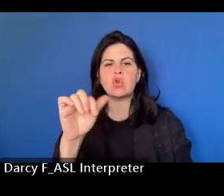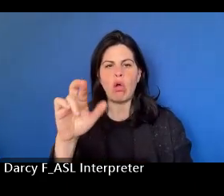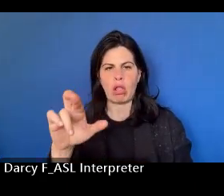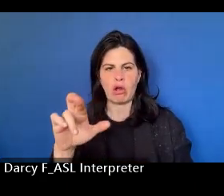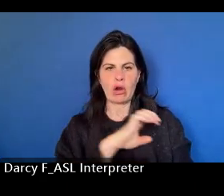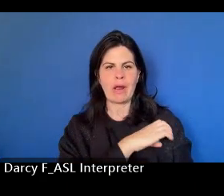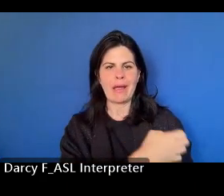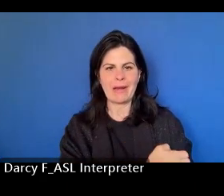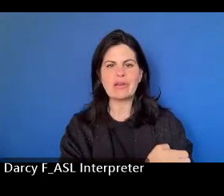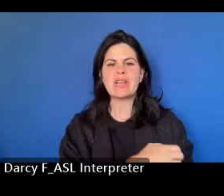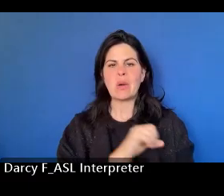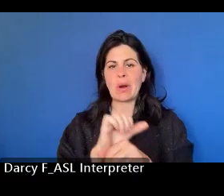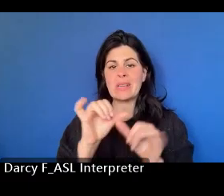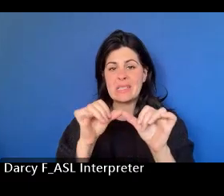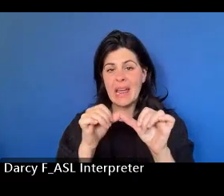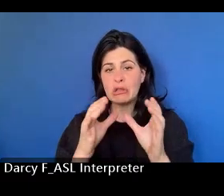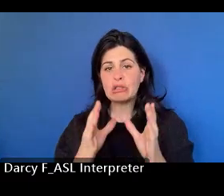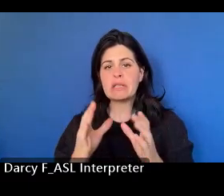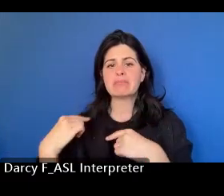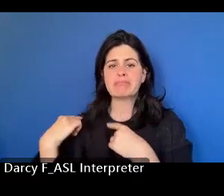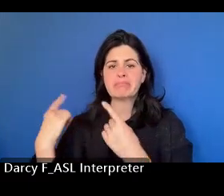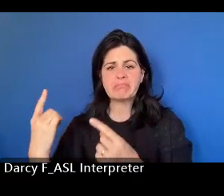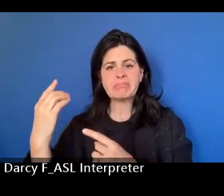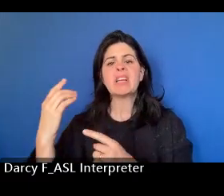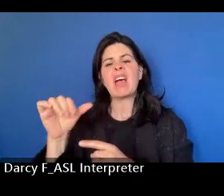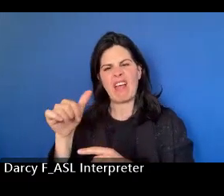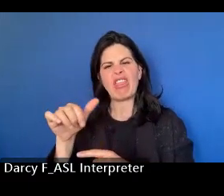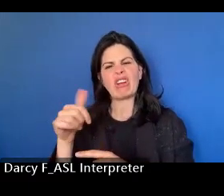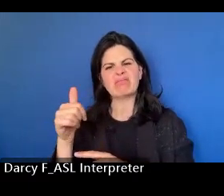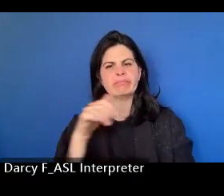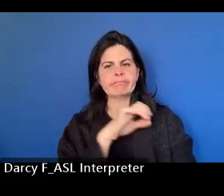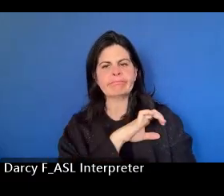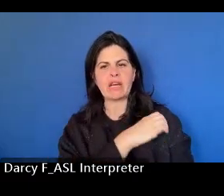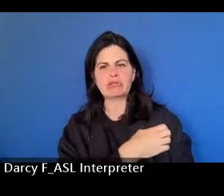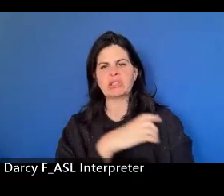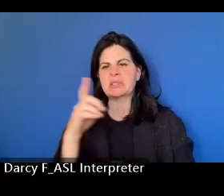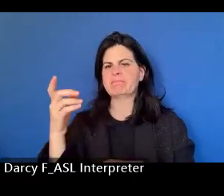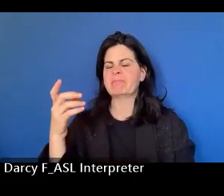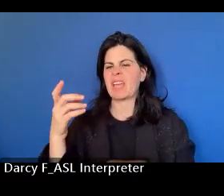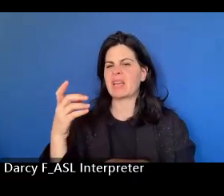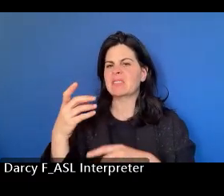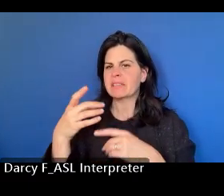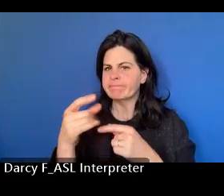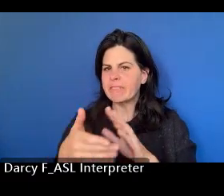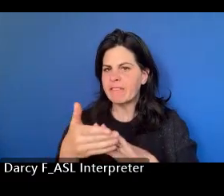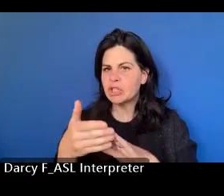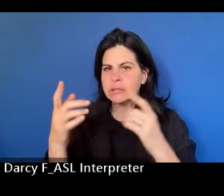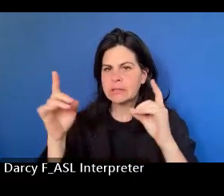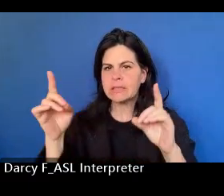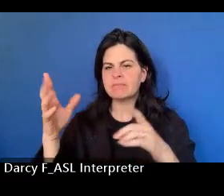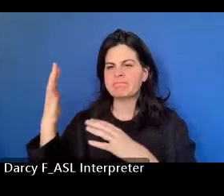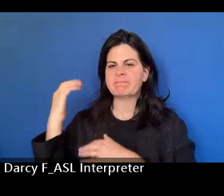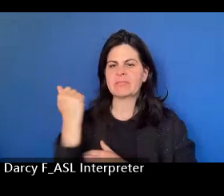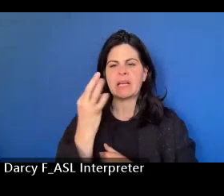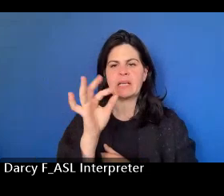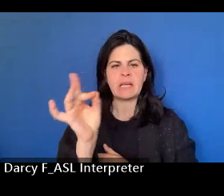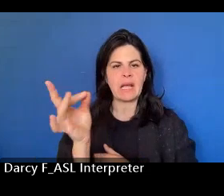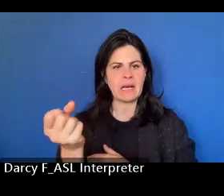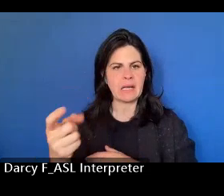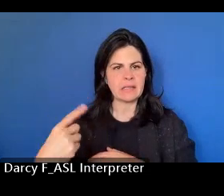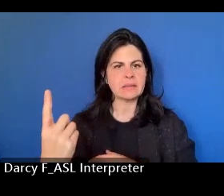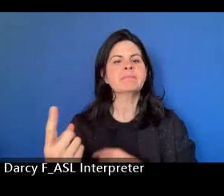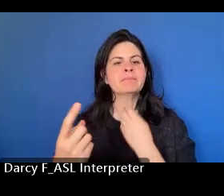to the 80s. Currently, though, I work in critical infrastructure security and can state as a fact that a